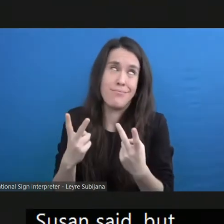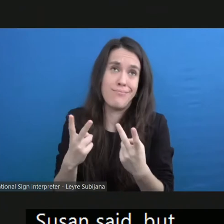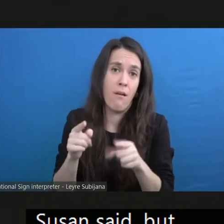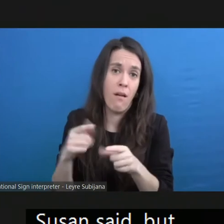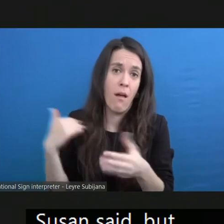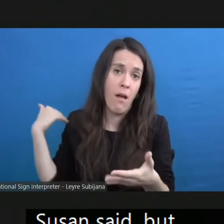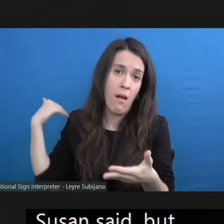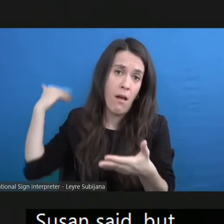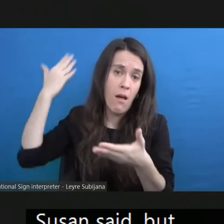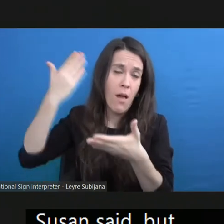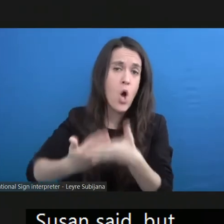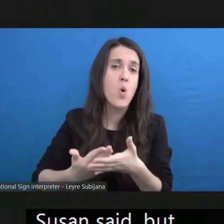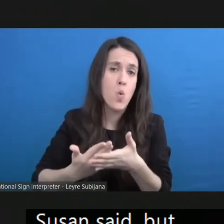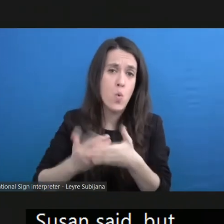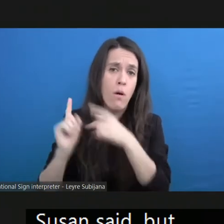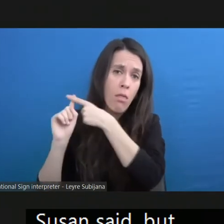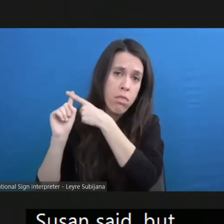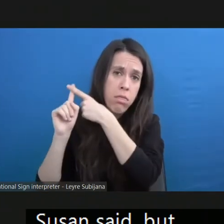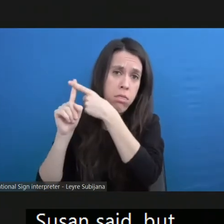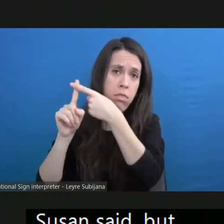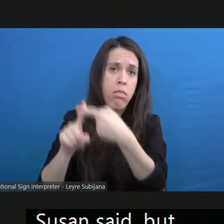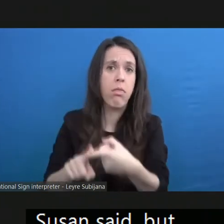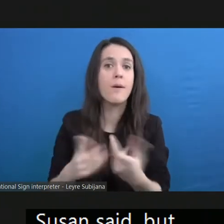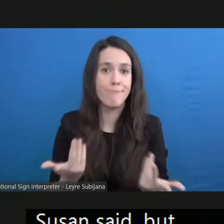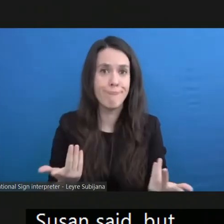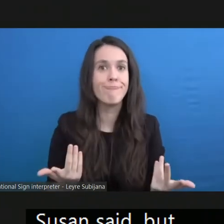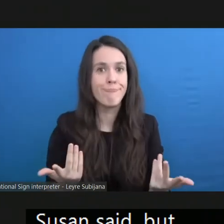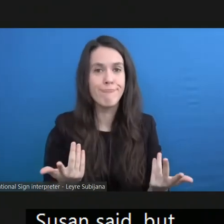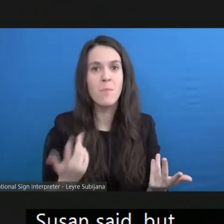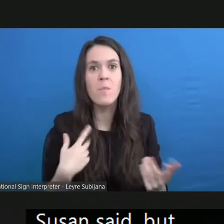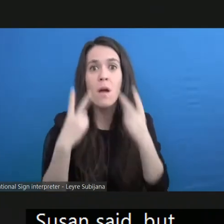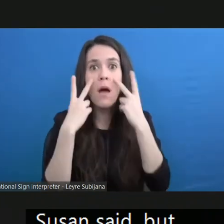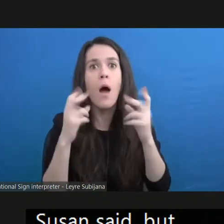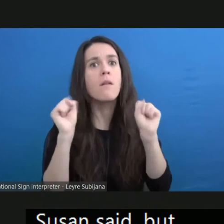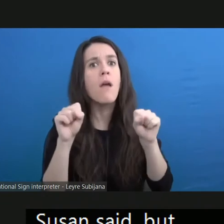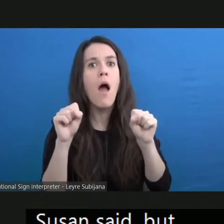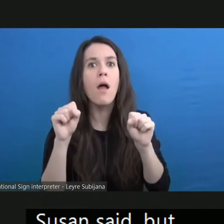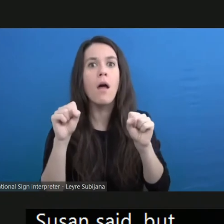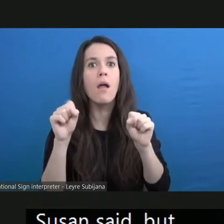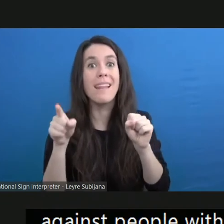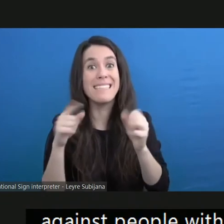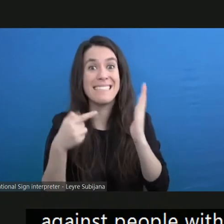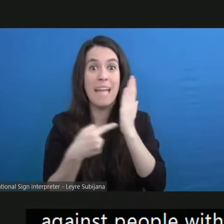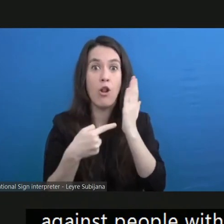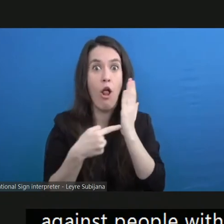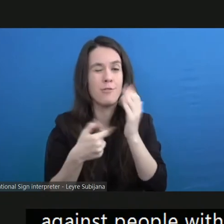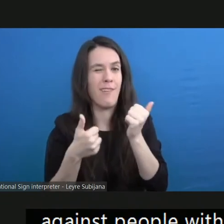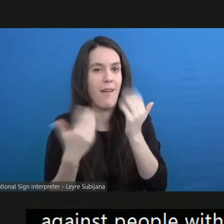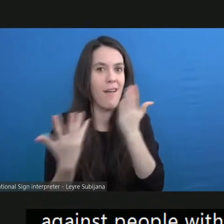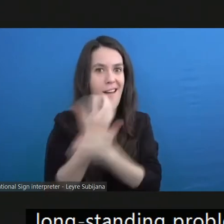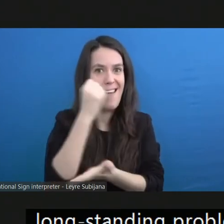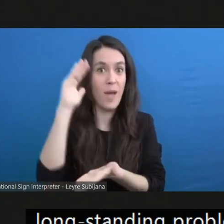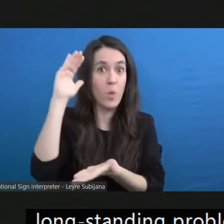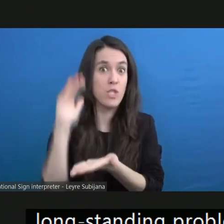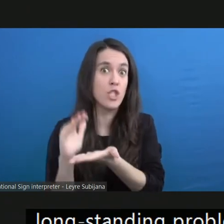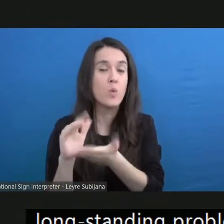problem in society in general. It could be reduced by technology, as a matter of fact, but it could